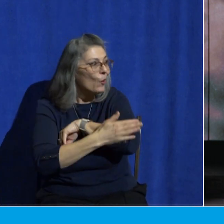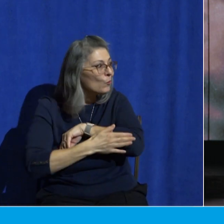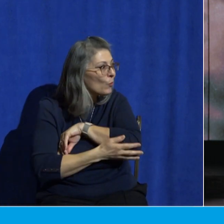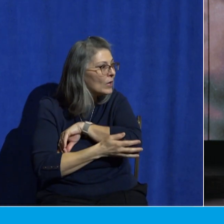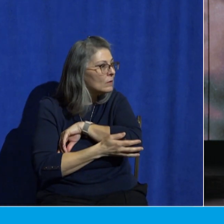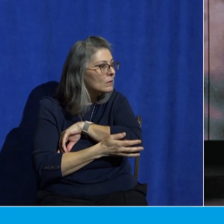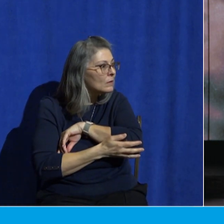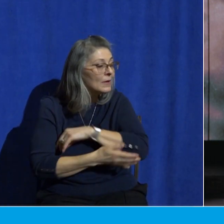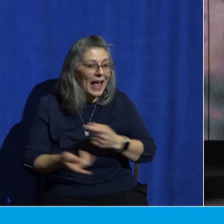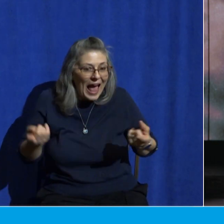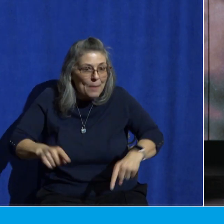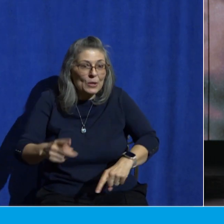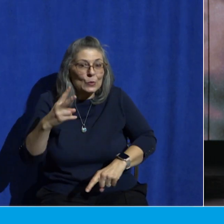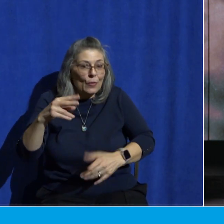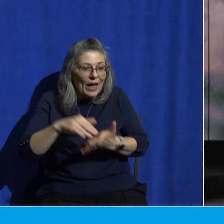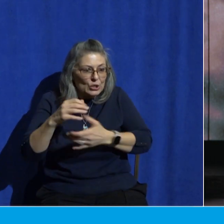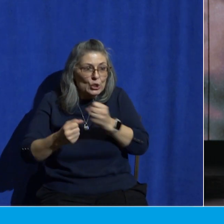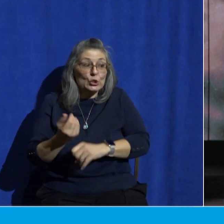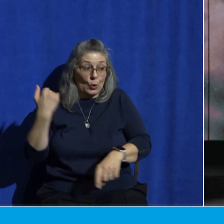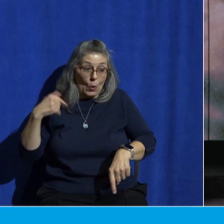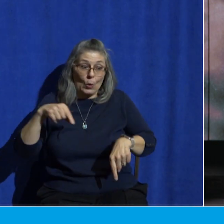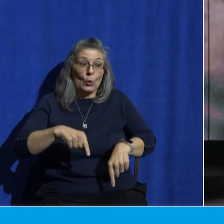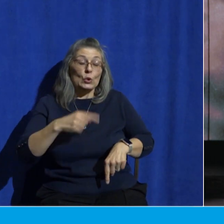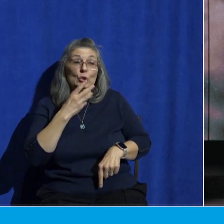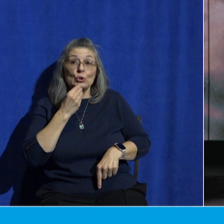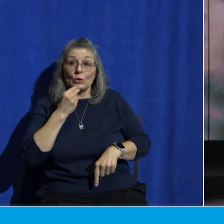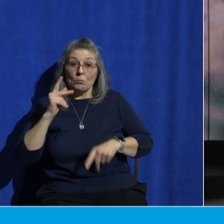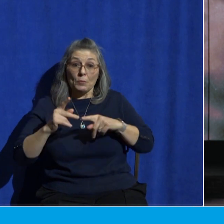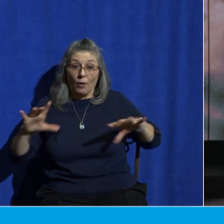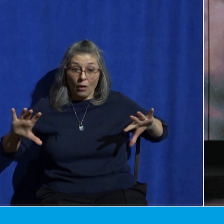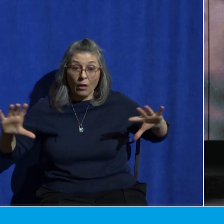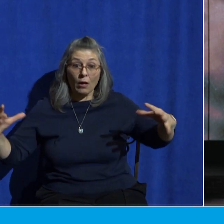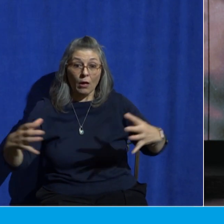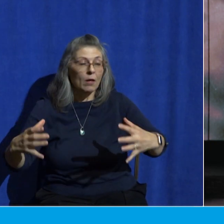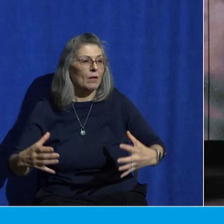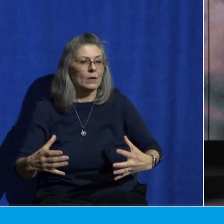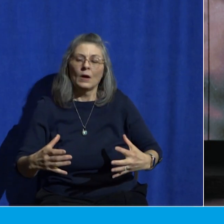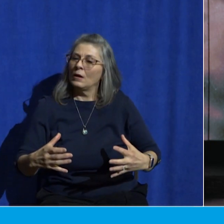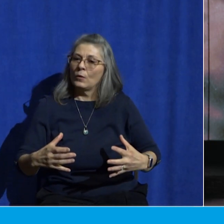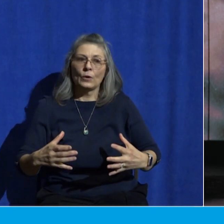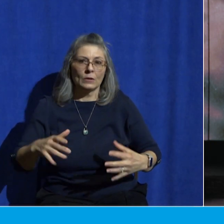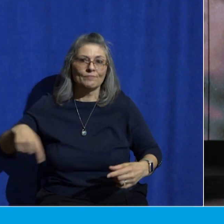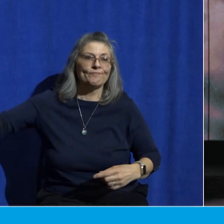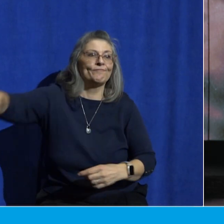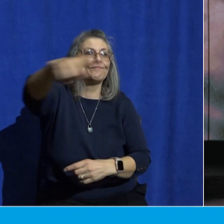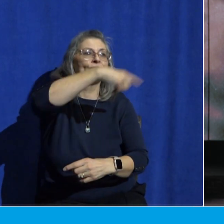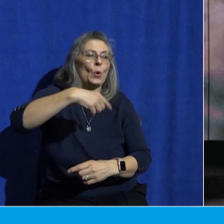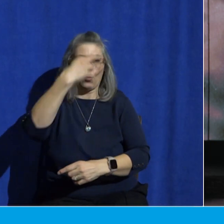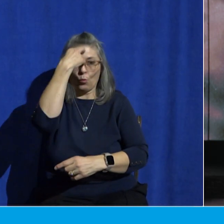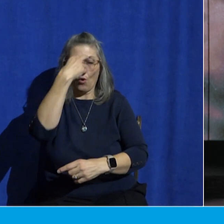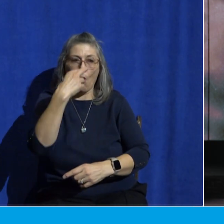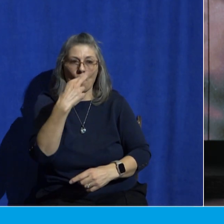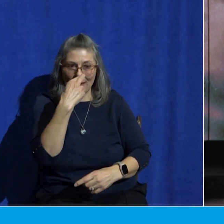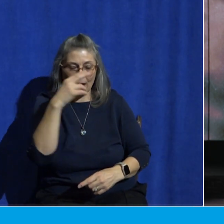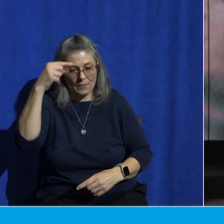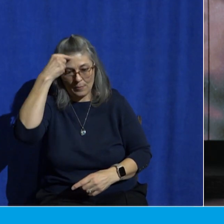ago, the Jewish people were being oppressed by an unjust Roman Empire,